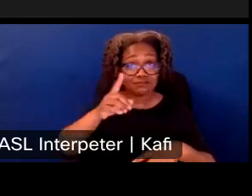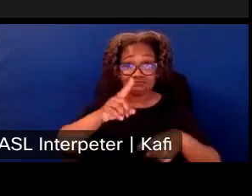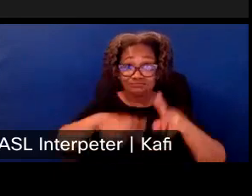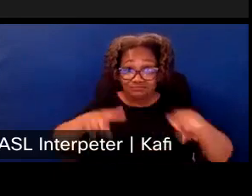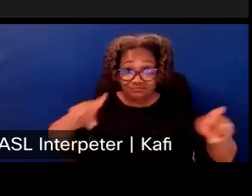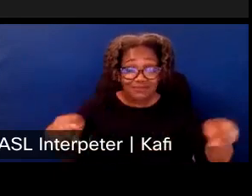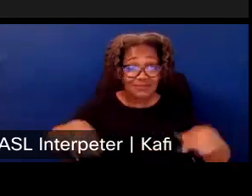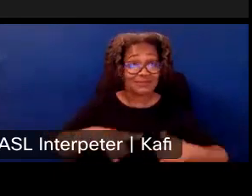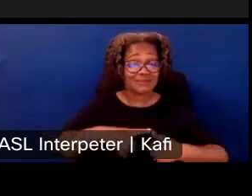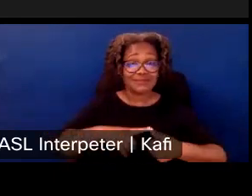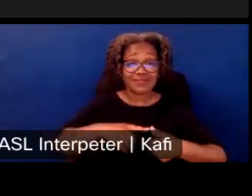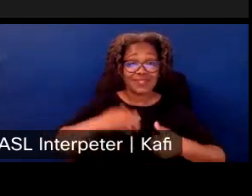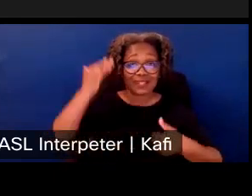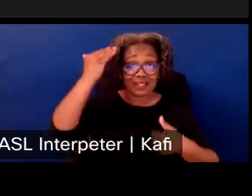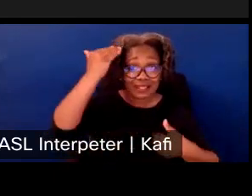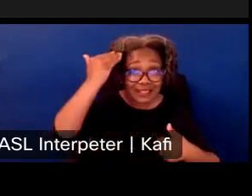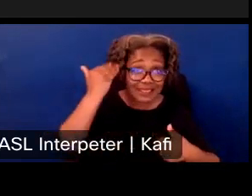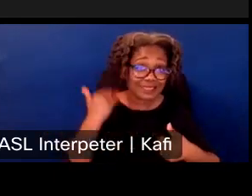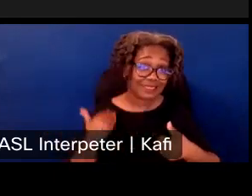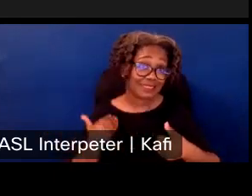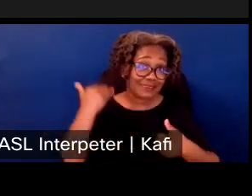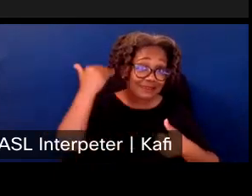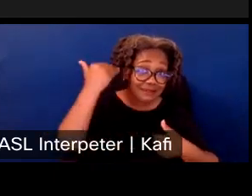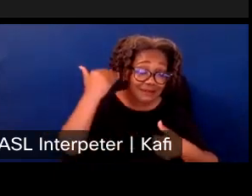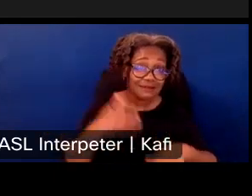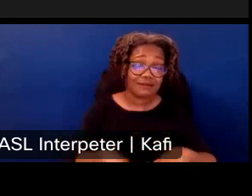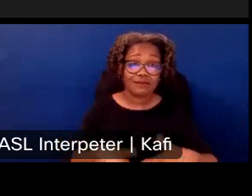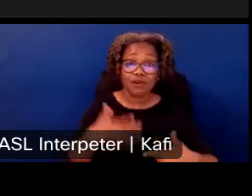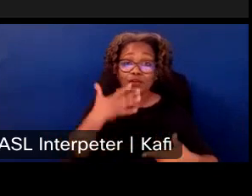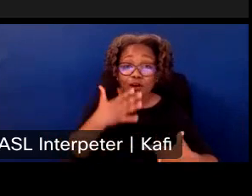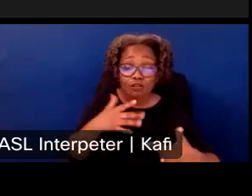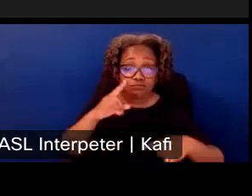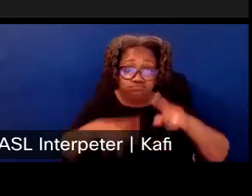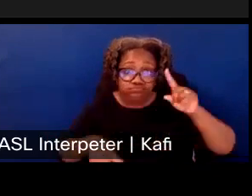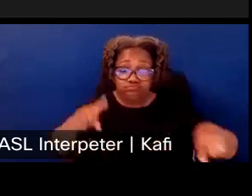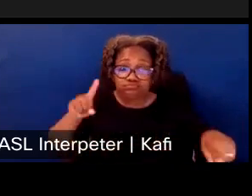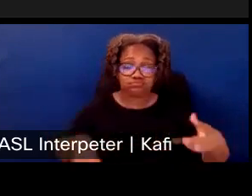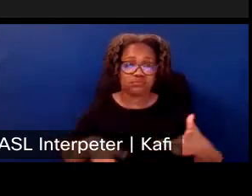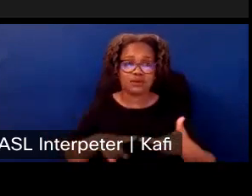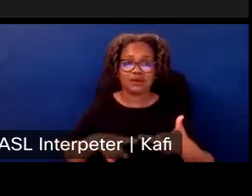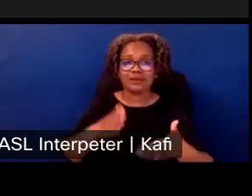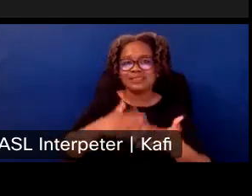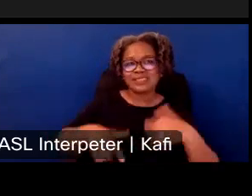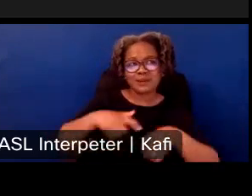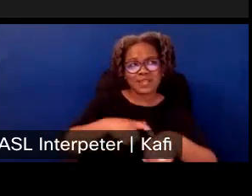far as say, oh, they have good hair. Oh, they have nappy hair.